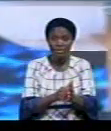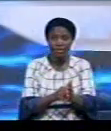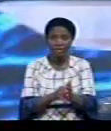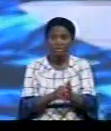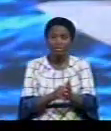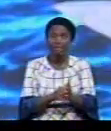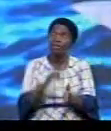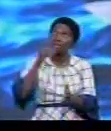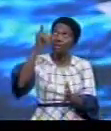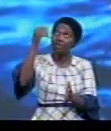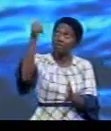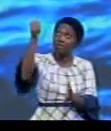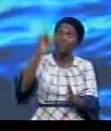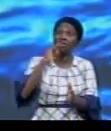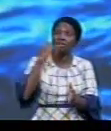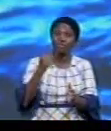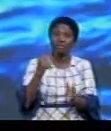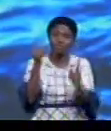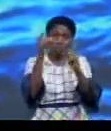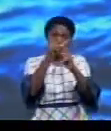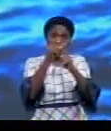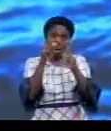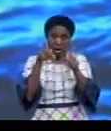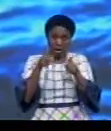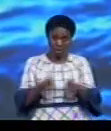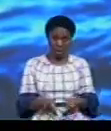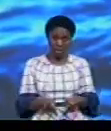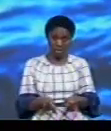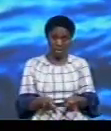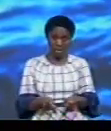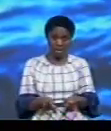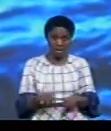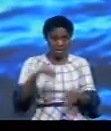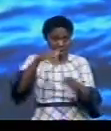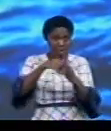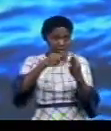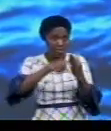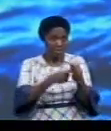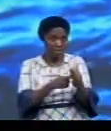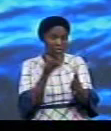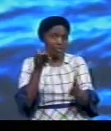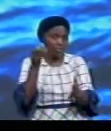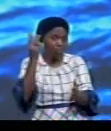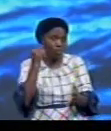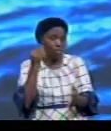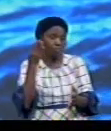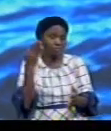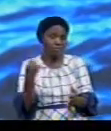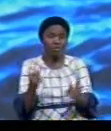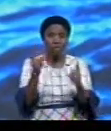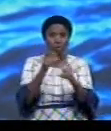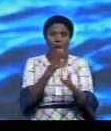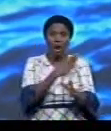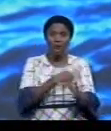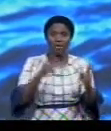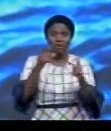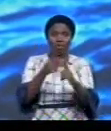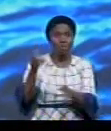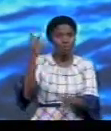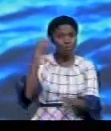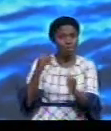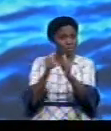Word personified. In the beginning was the Word, and the Word was with God, and